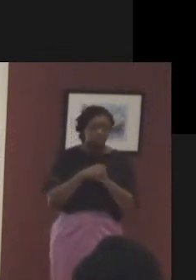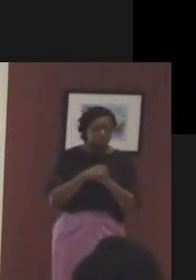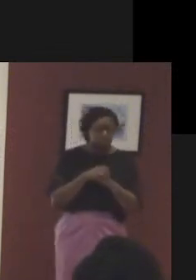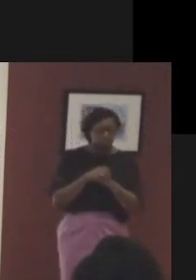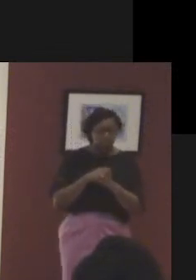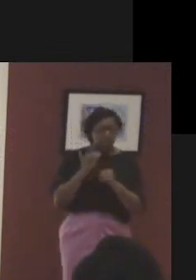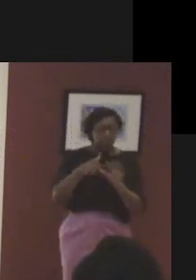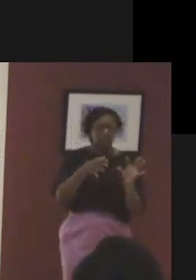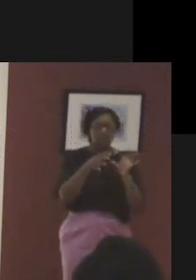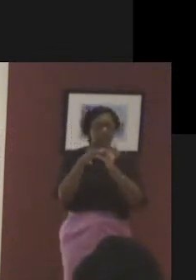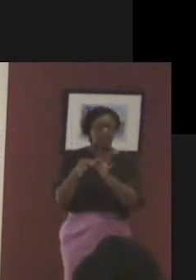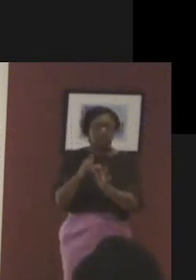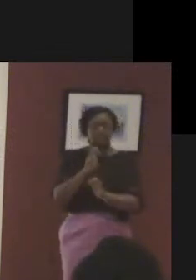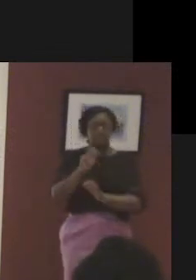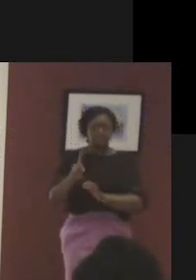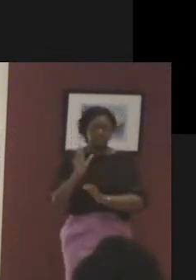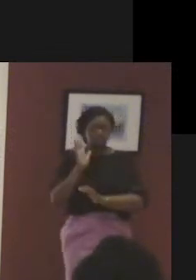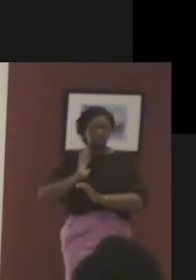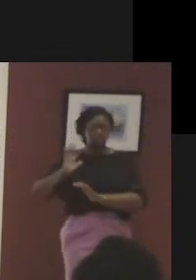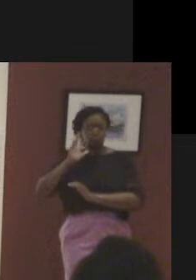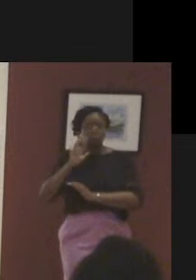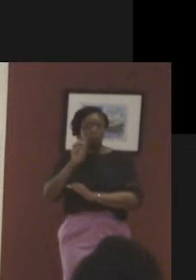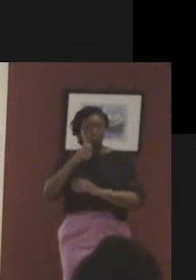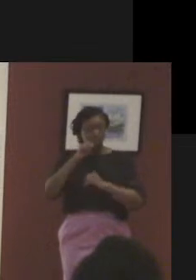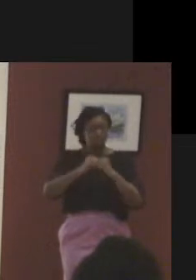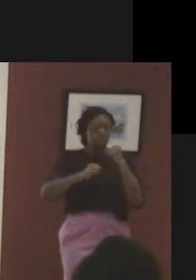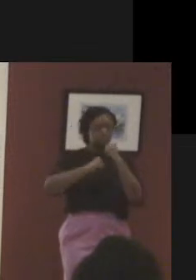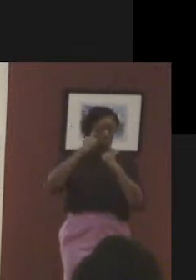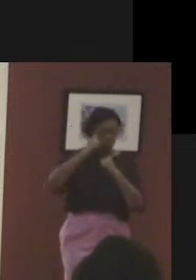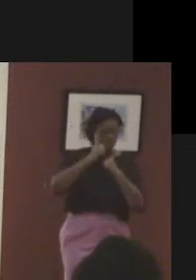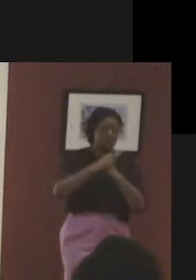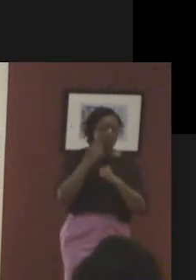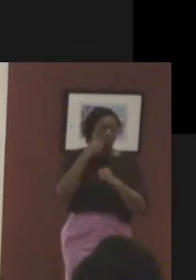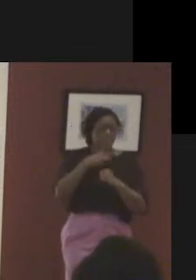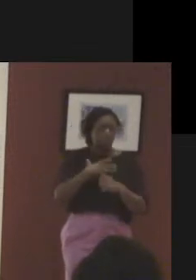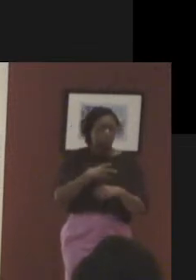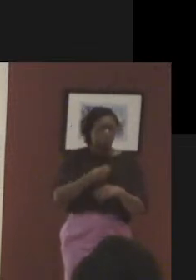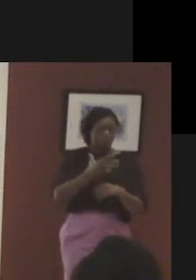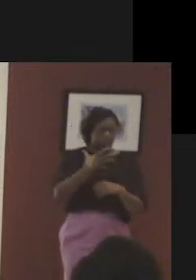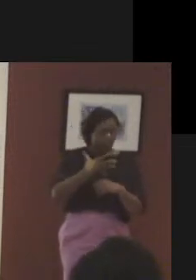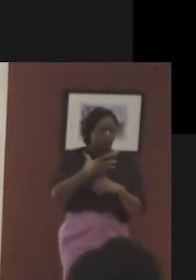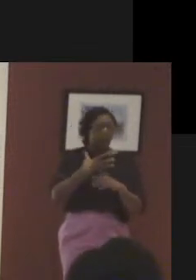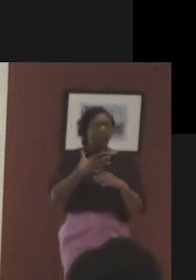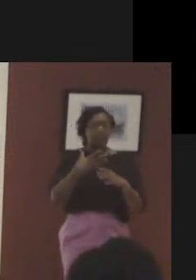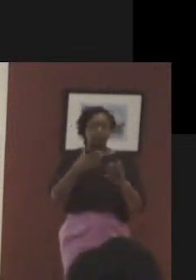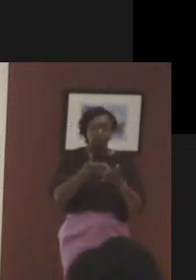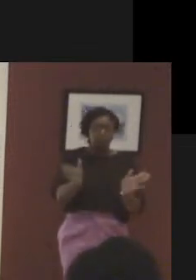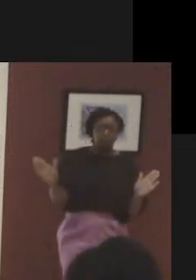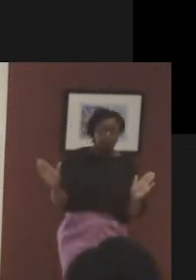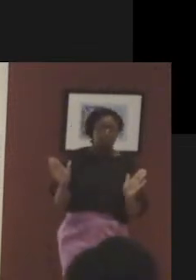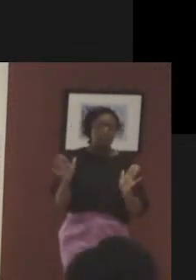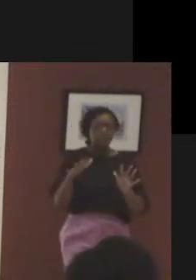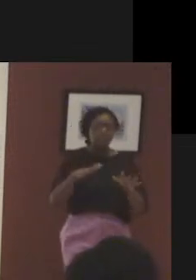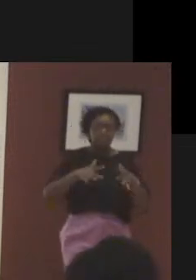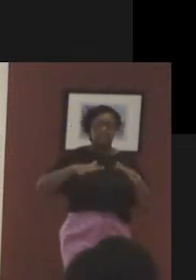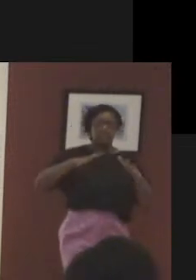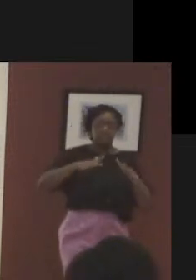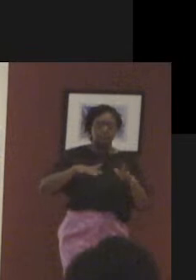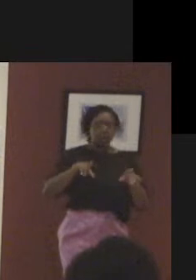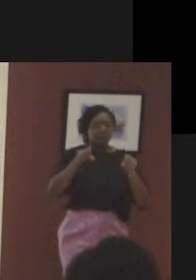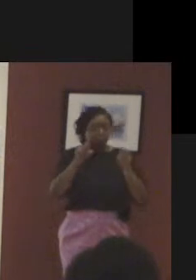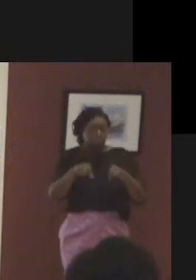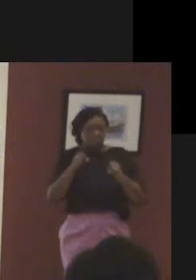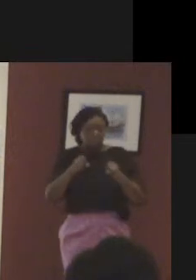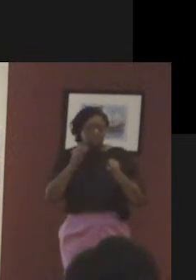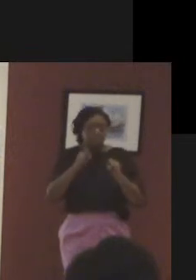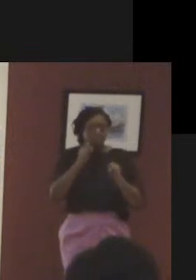back even to Reconstruction era expressions of white mainstream anxieties and potential fantasies about the Black